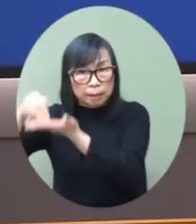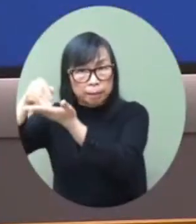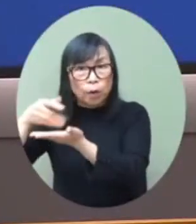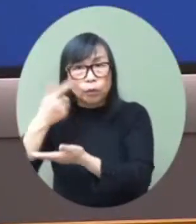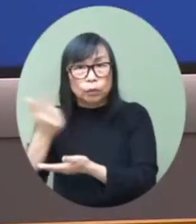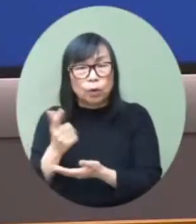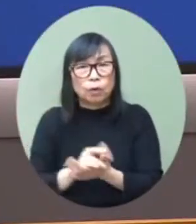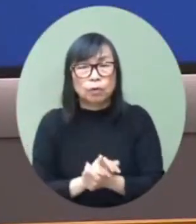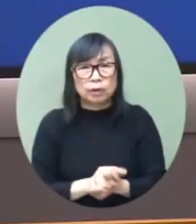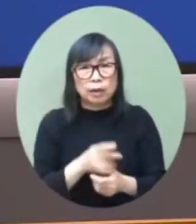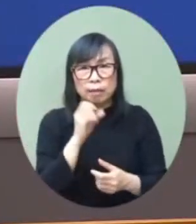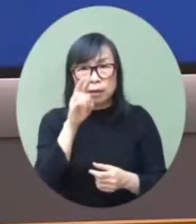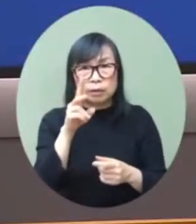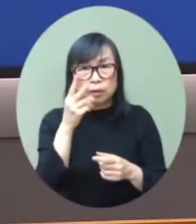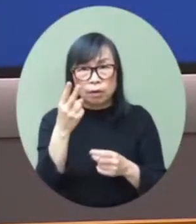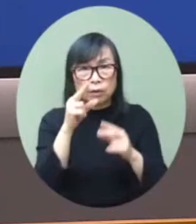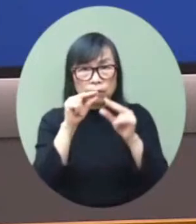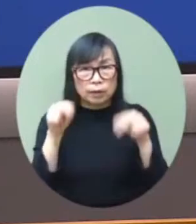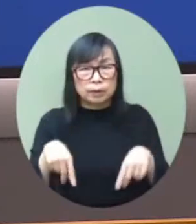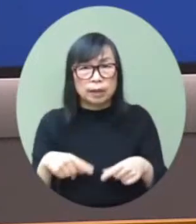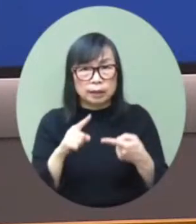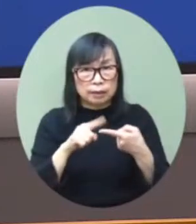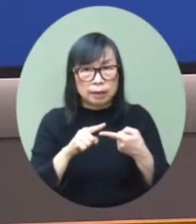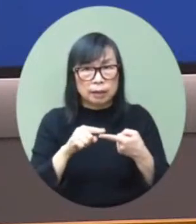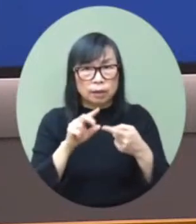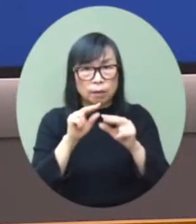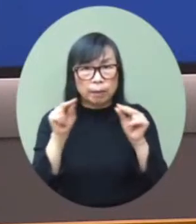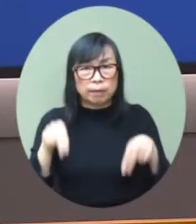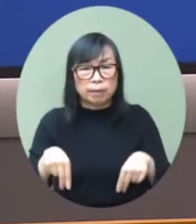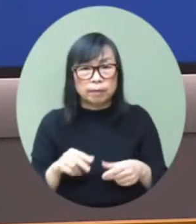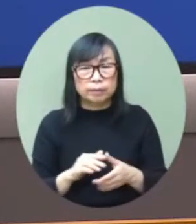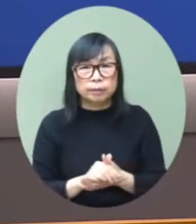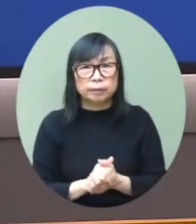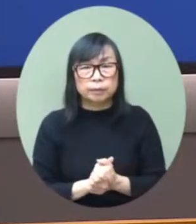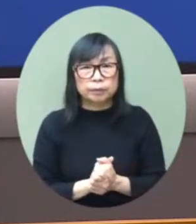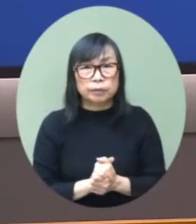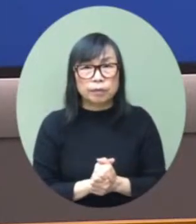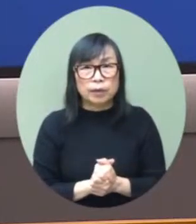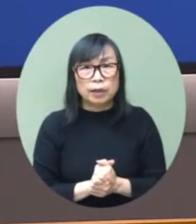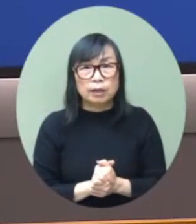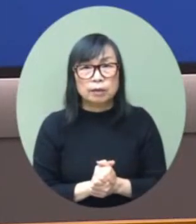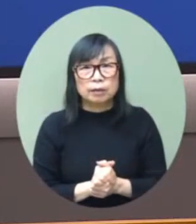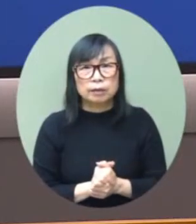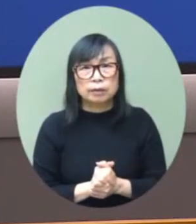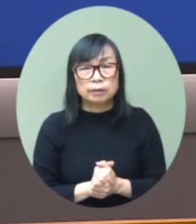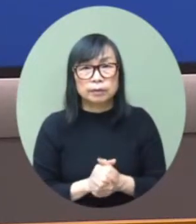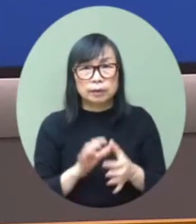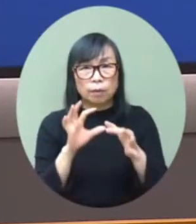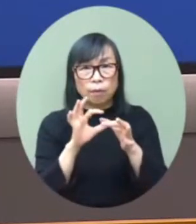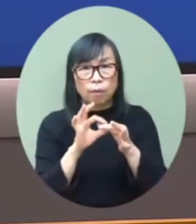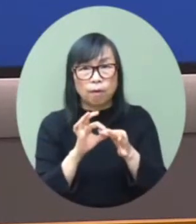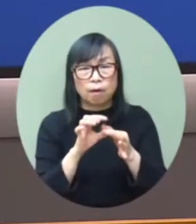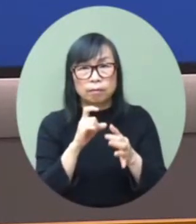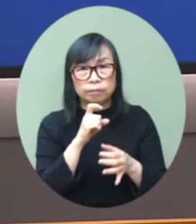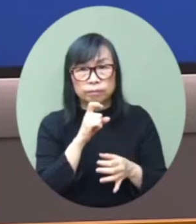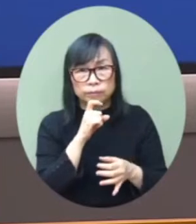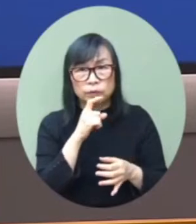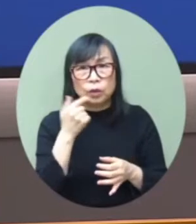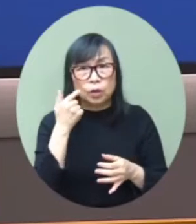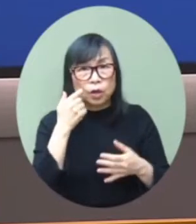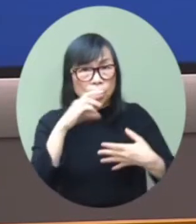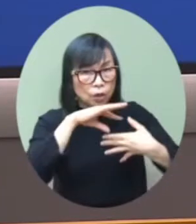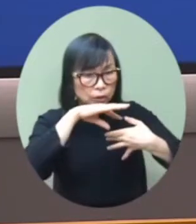questions, the first one is about the compulsory universal test. I said last